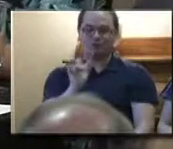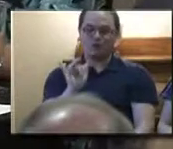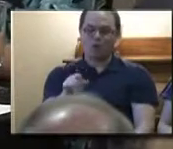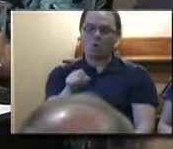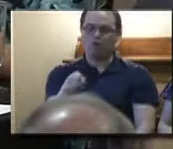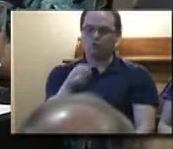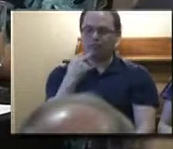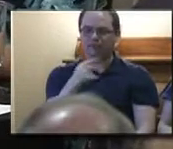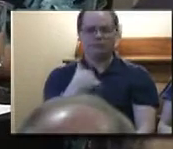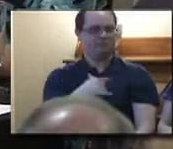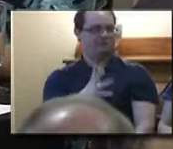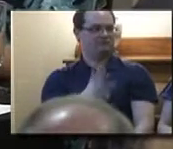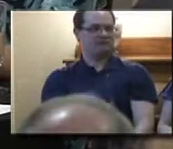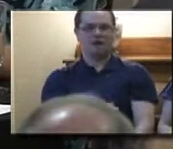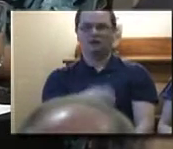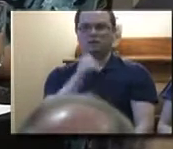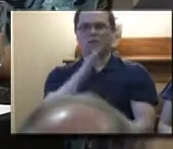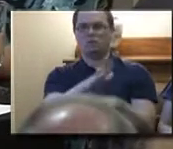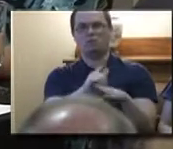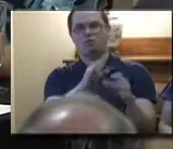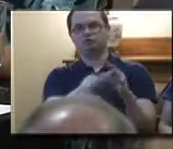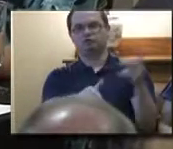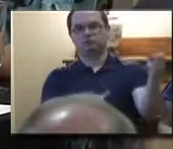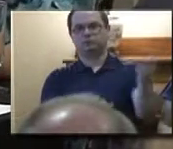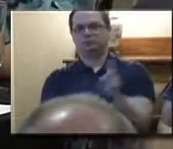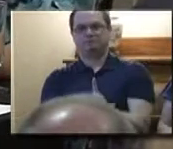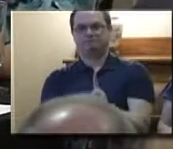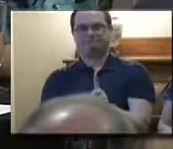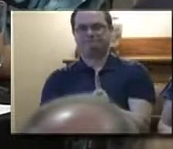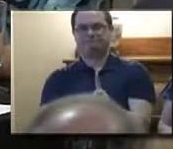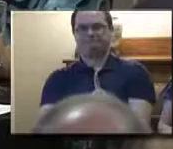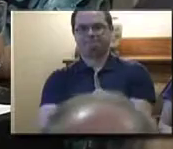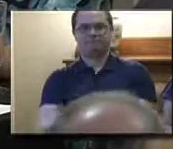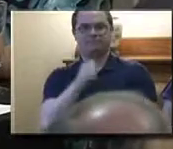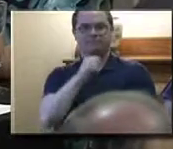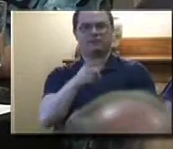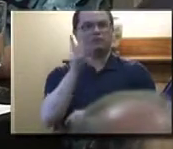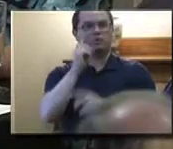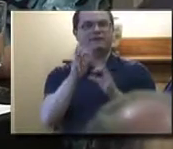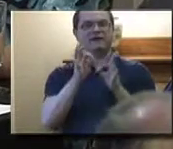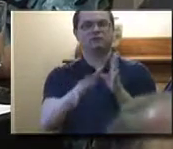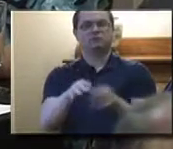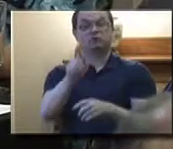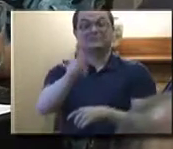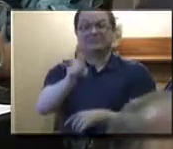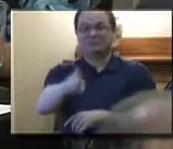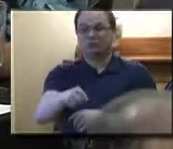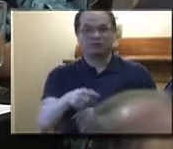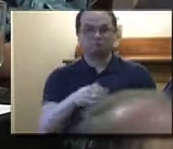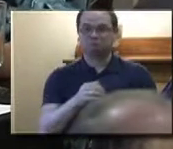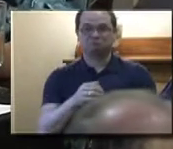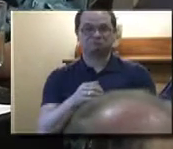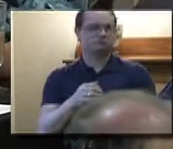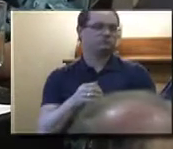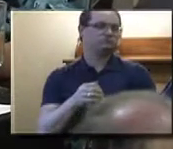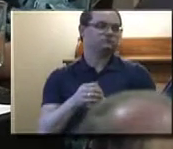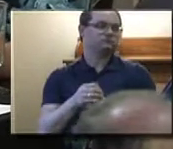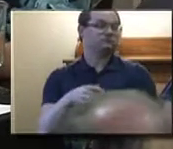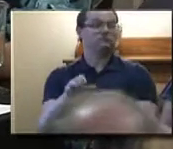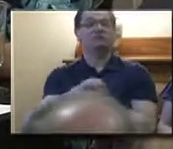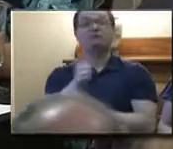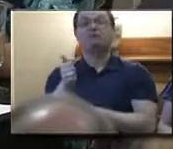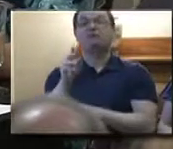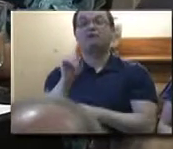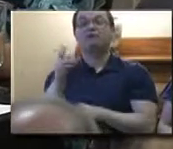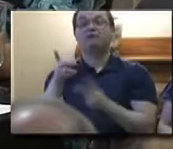they can lip read, and they won't bother to call an interpreter. They don't think that an interpreter is necessary. Another myth